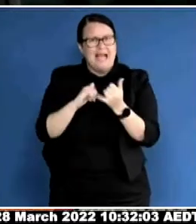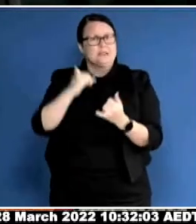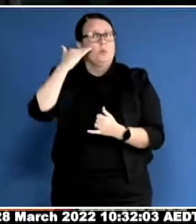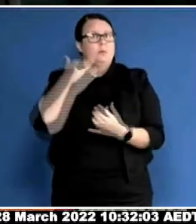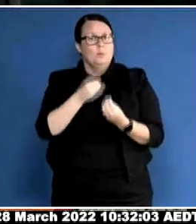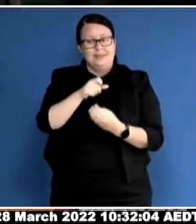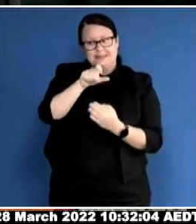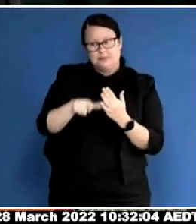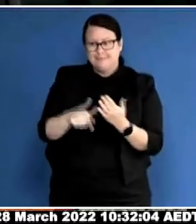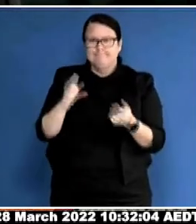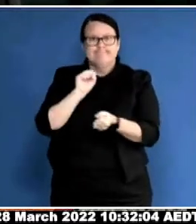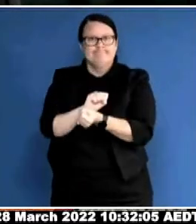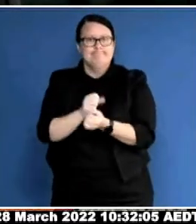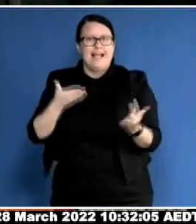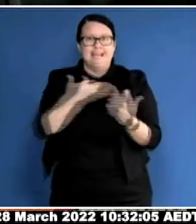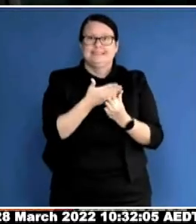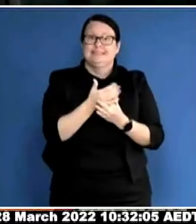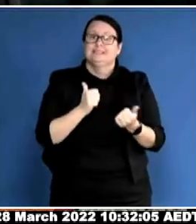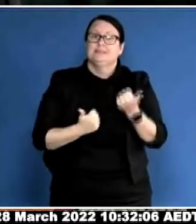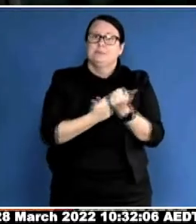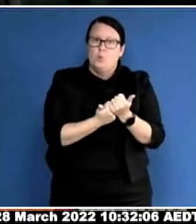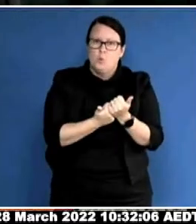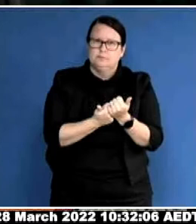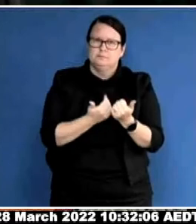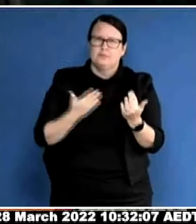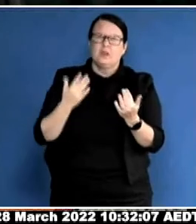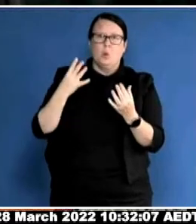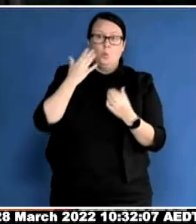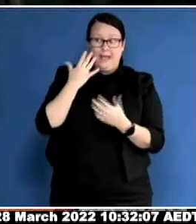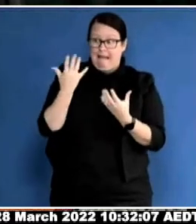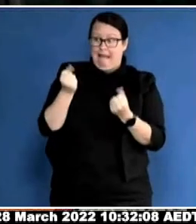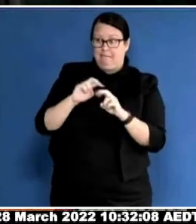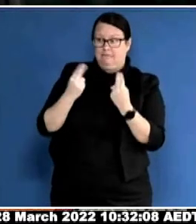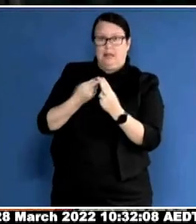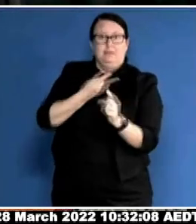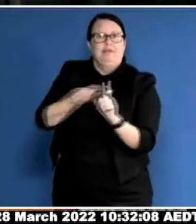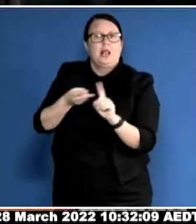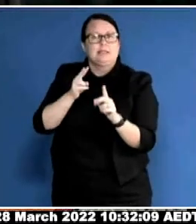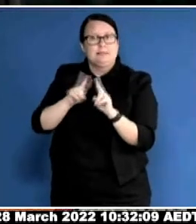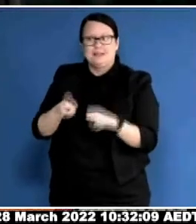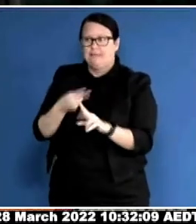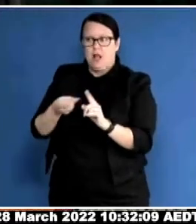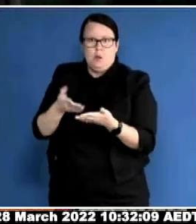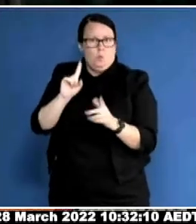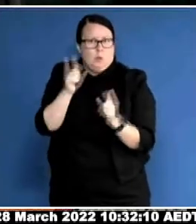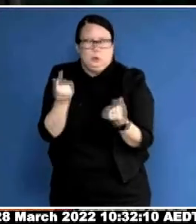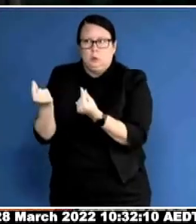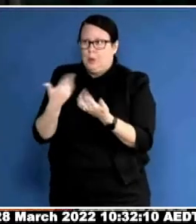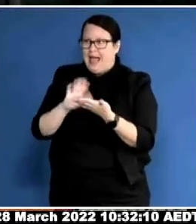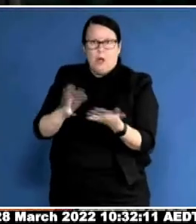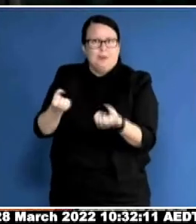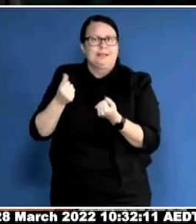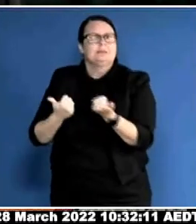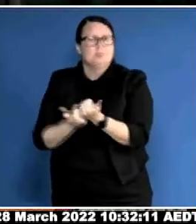accessing support in terms of family and domestic violence. Ms. Lee told you back in August